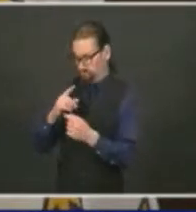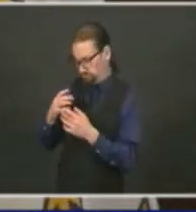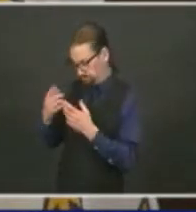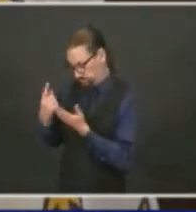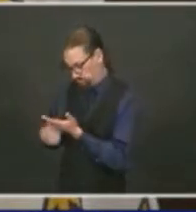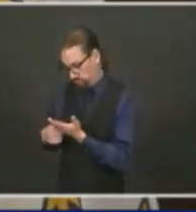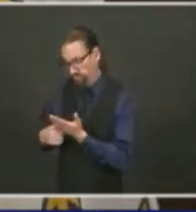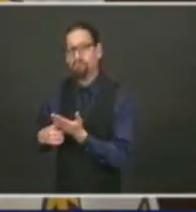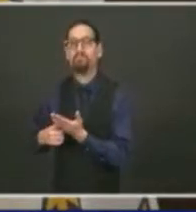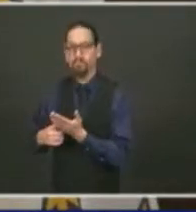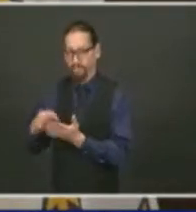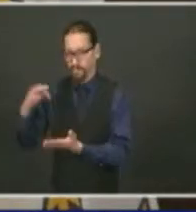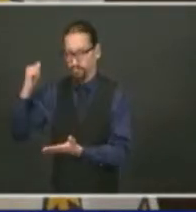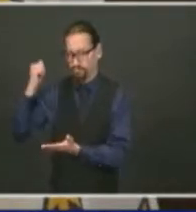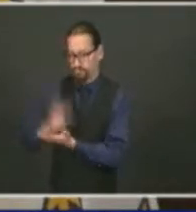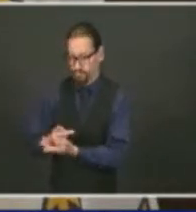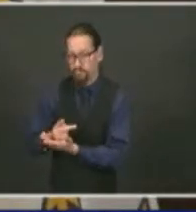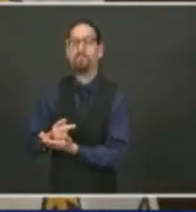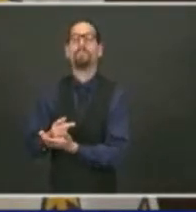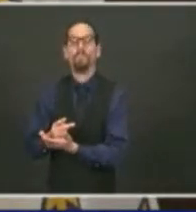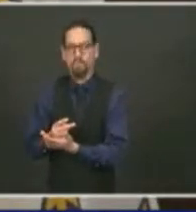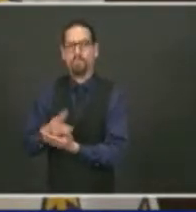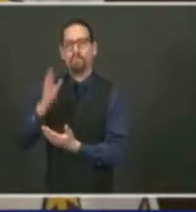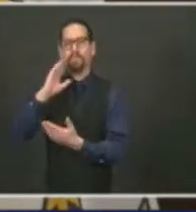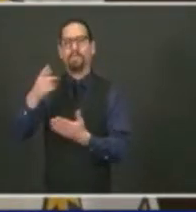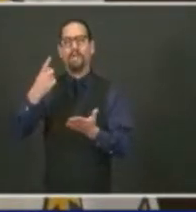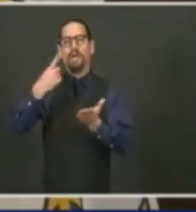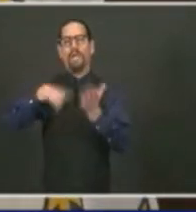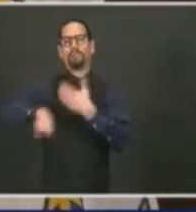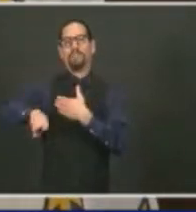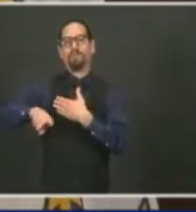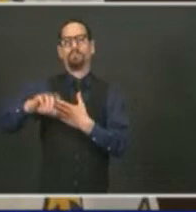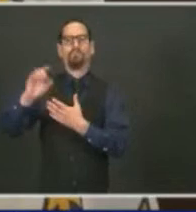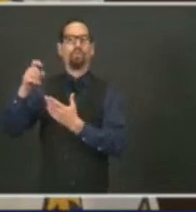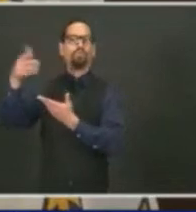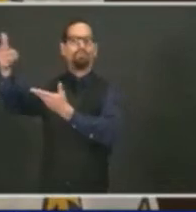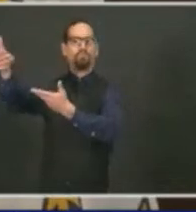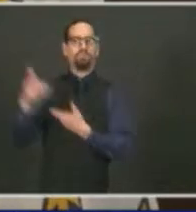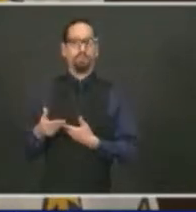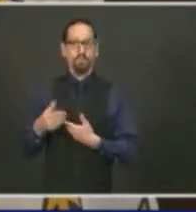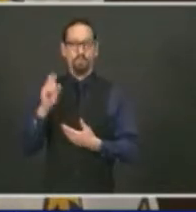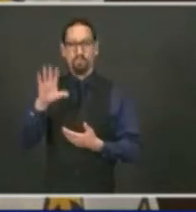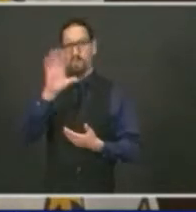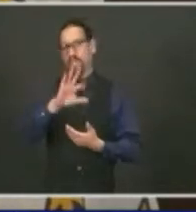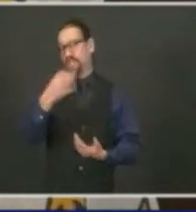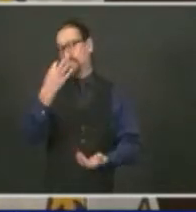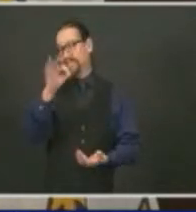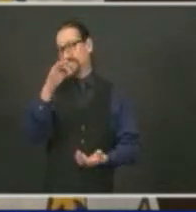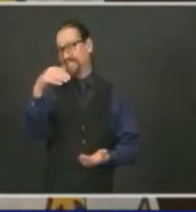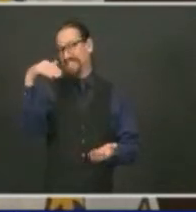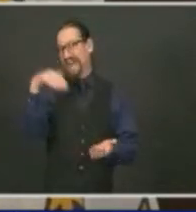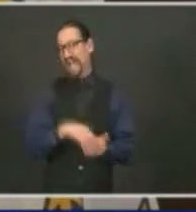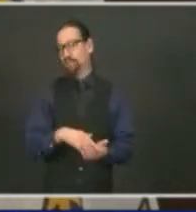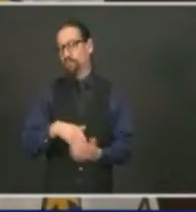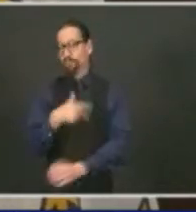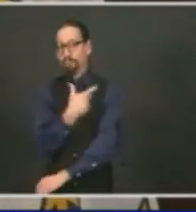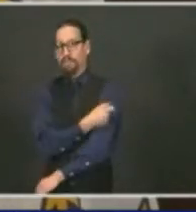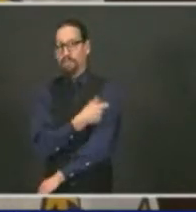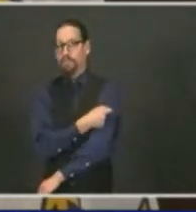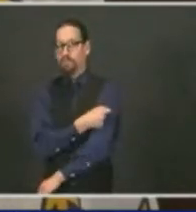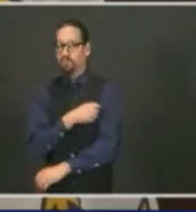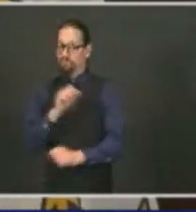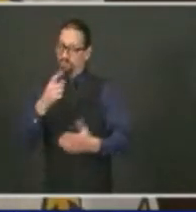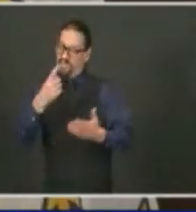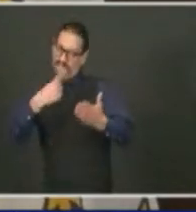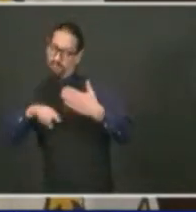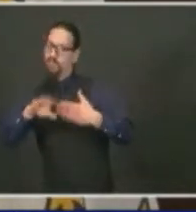that vaccine next week. We're anticipating approximately 19,000 doses of the Moderna vaccine next week, should all the safety